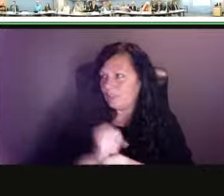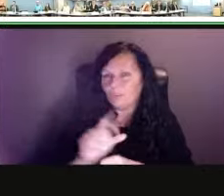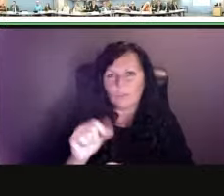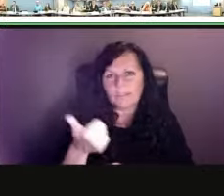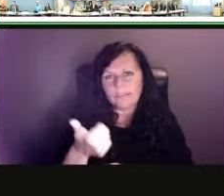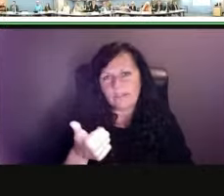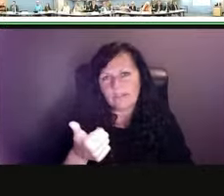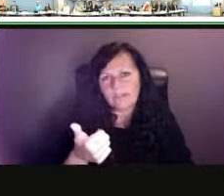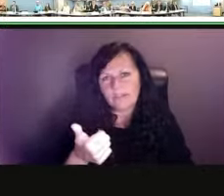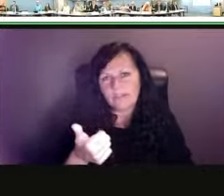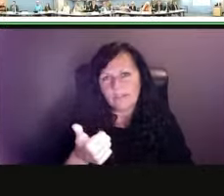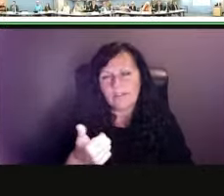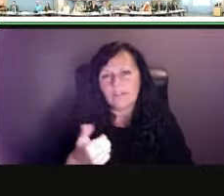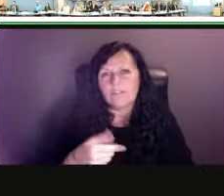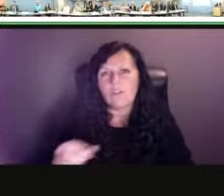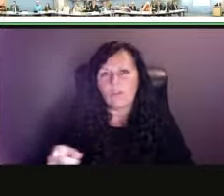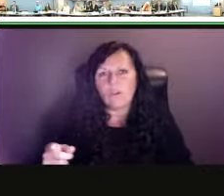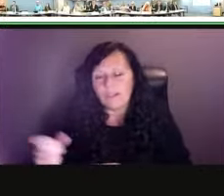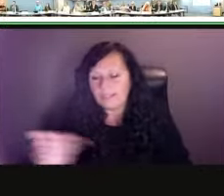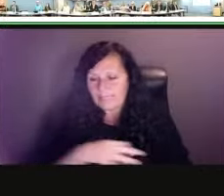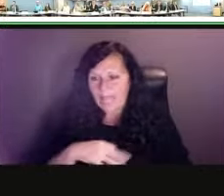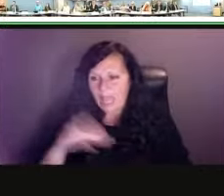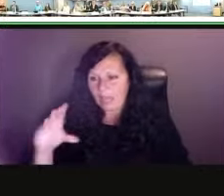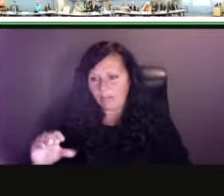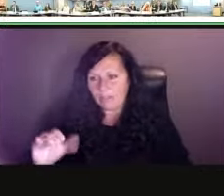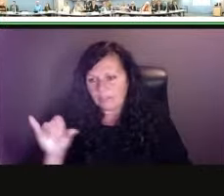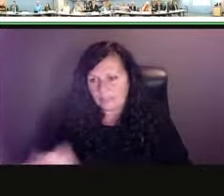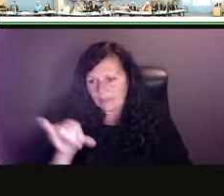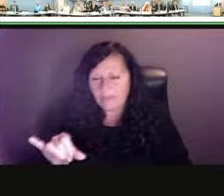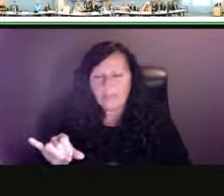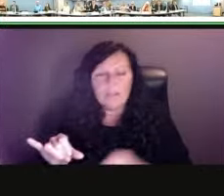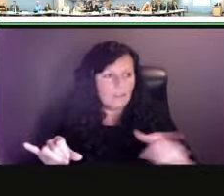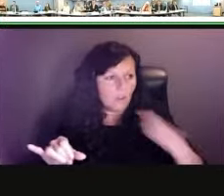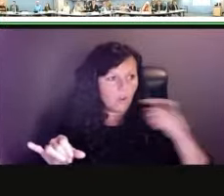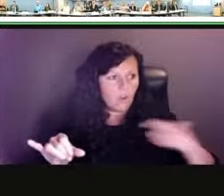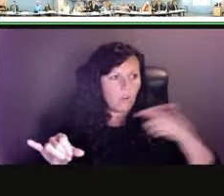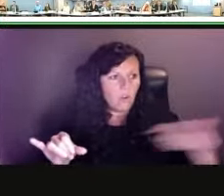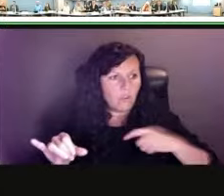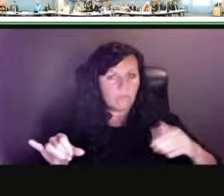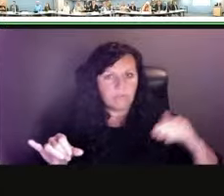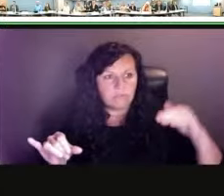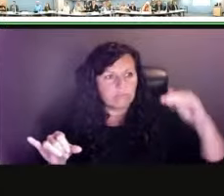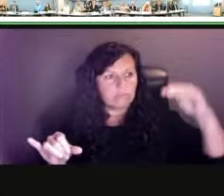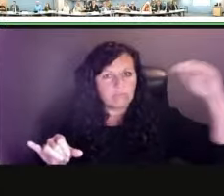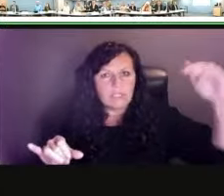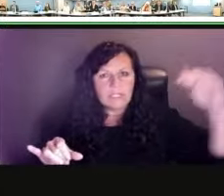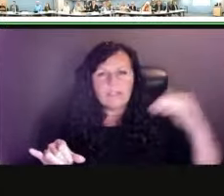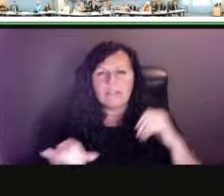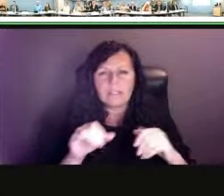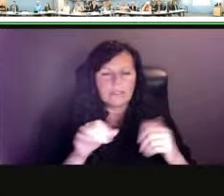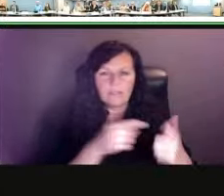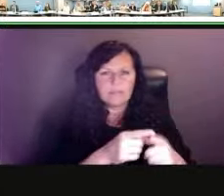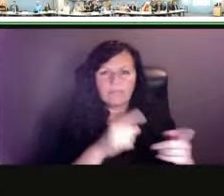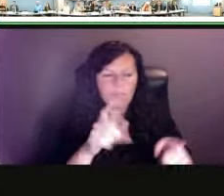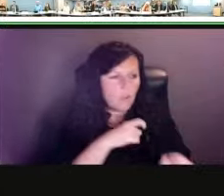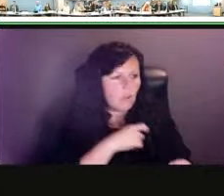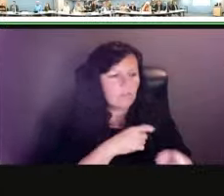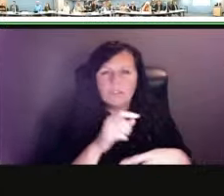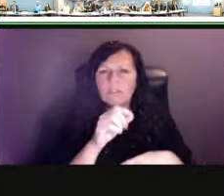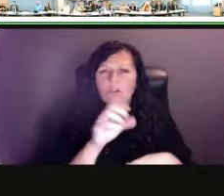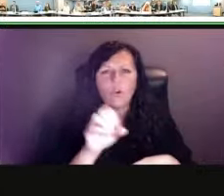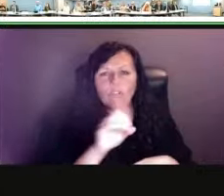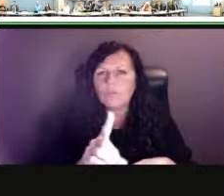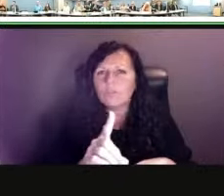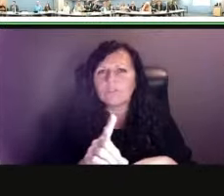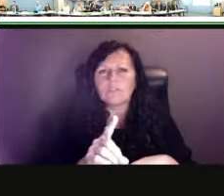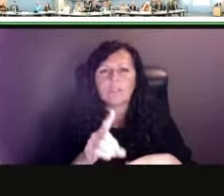just continuing to escalate. All the problems we're seeing, overdoses, the near overdoses that we resuscitate. And